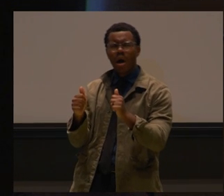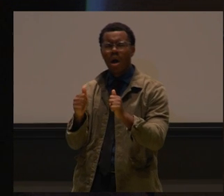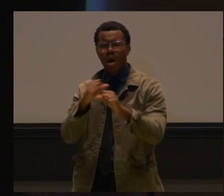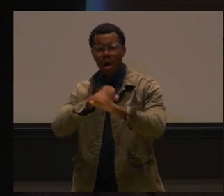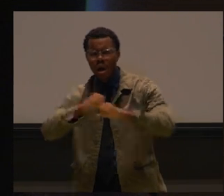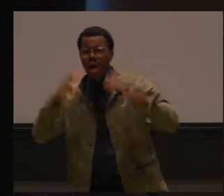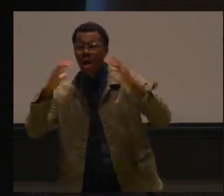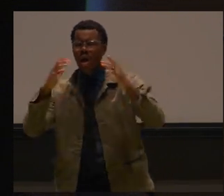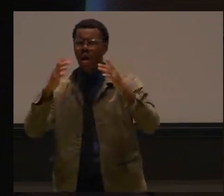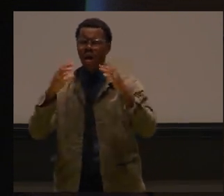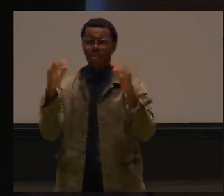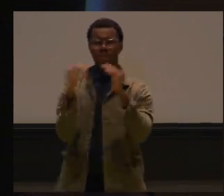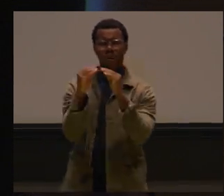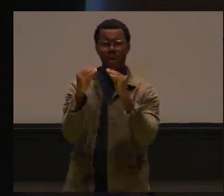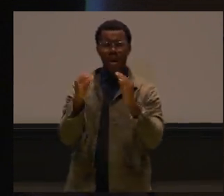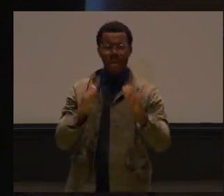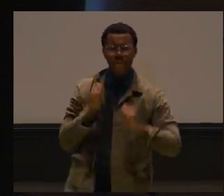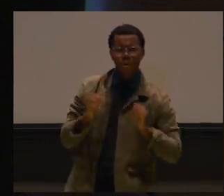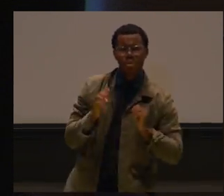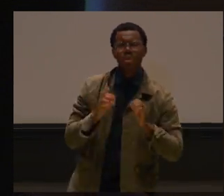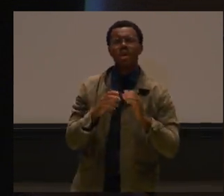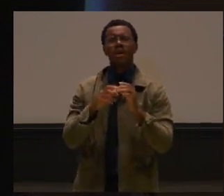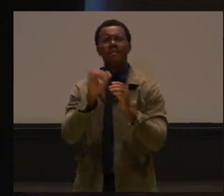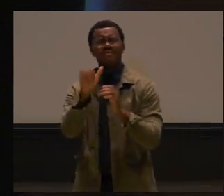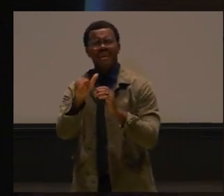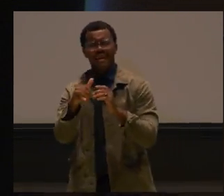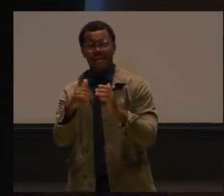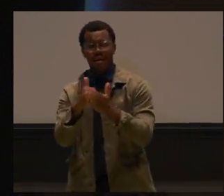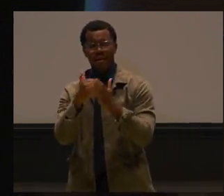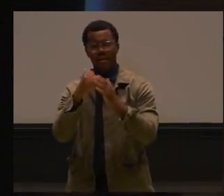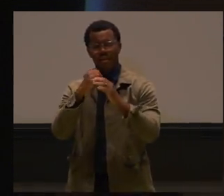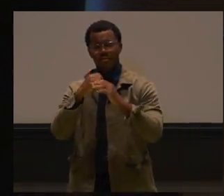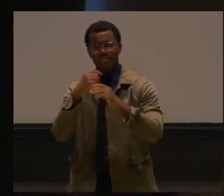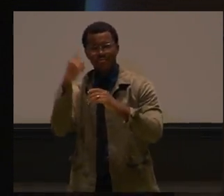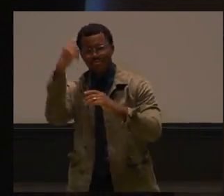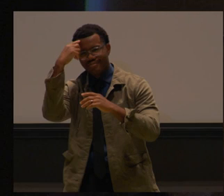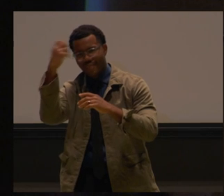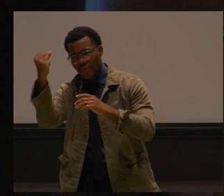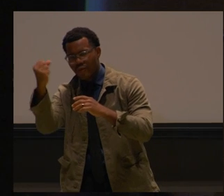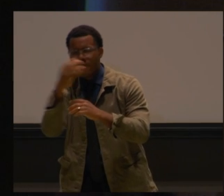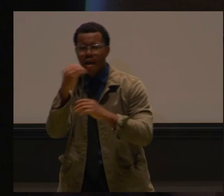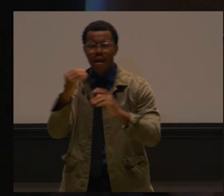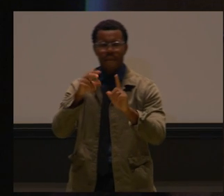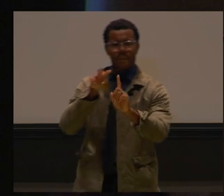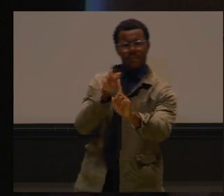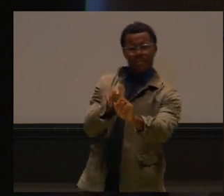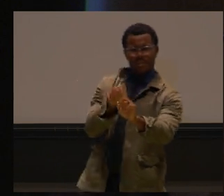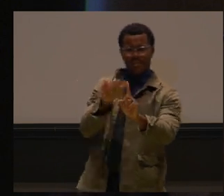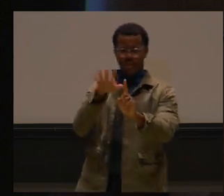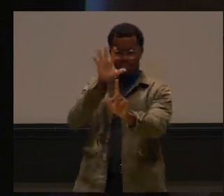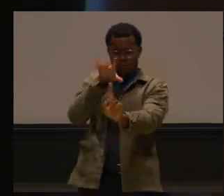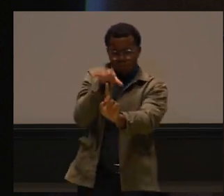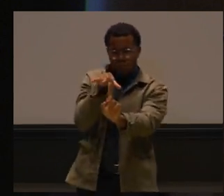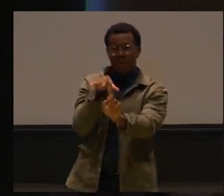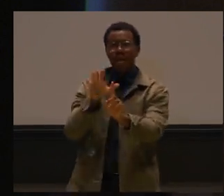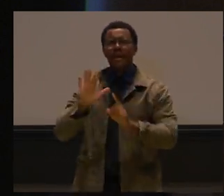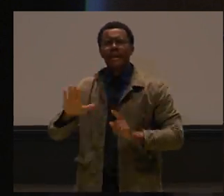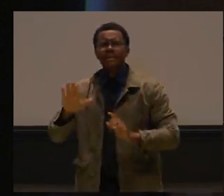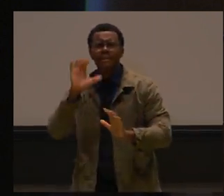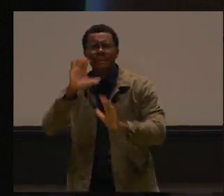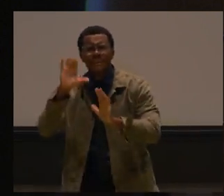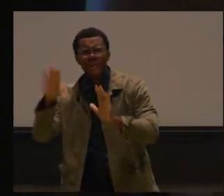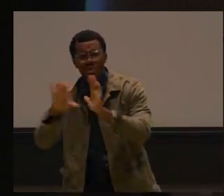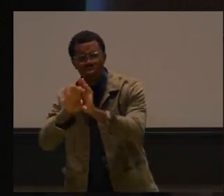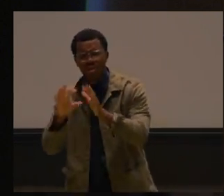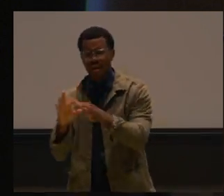arresting beacons that cast light on the relationship between memory and perception. His hybrid faces and figures connect to art